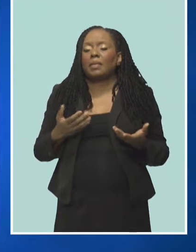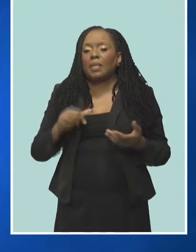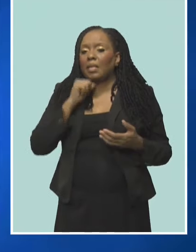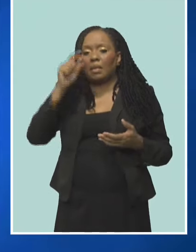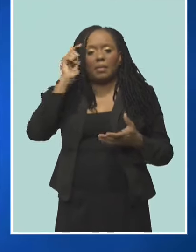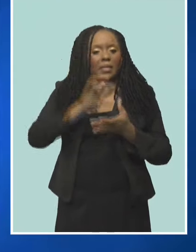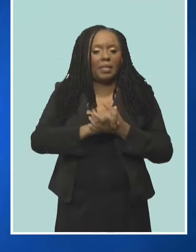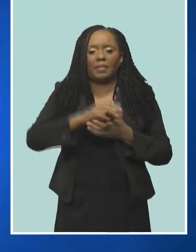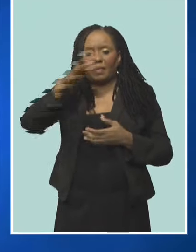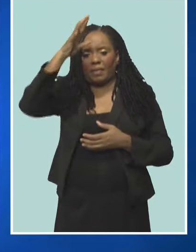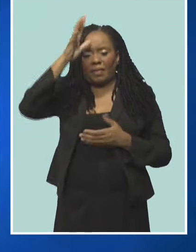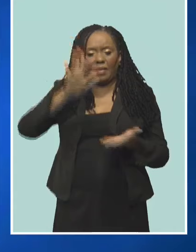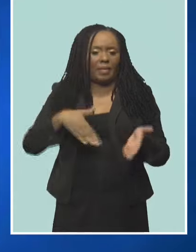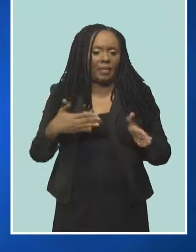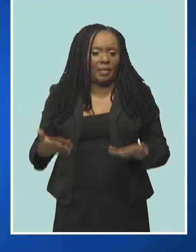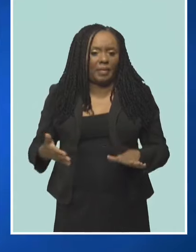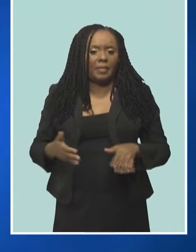dead.